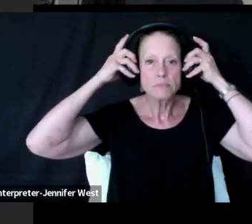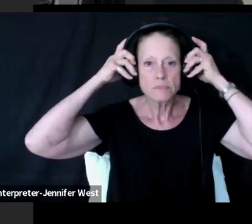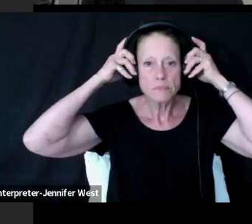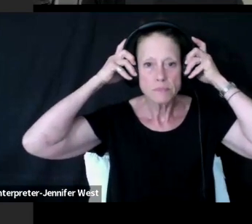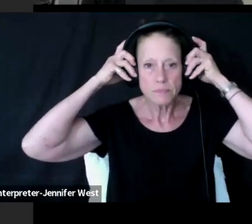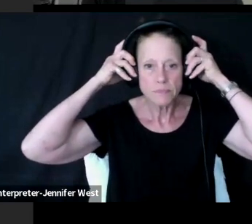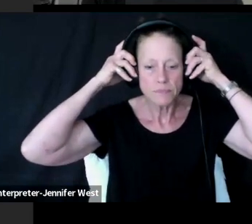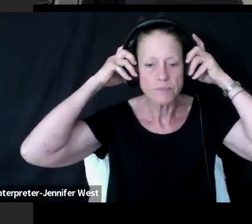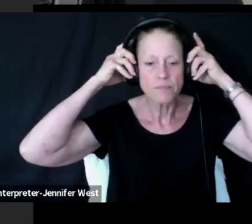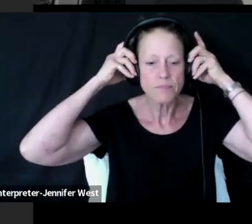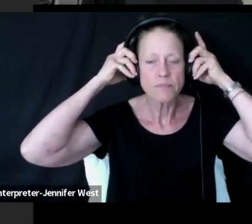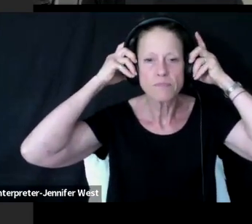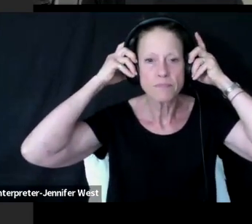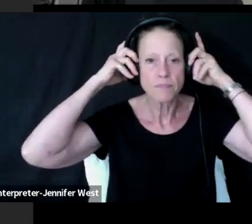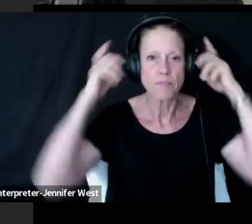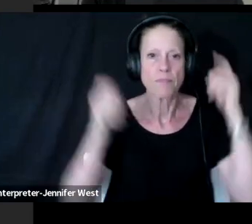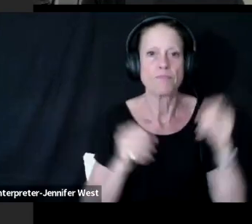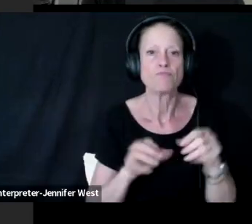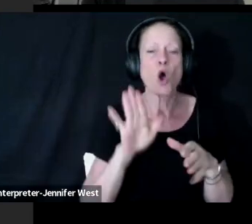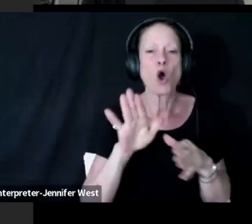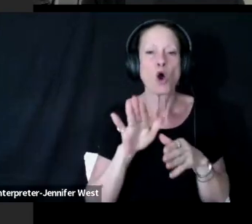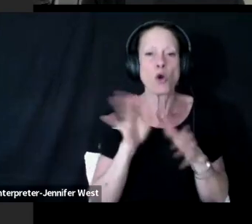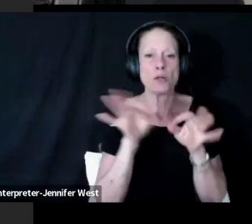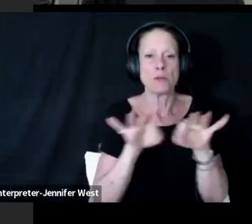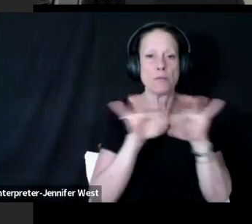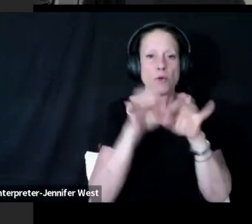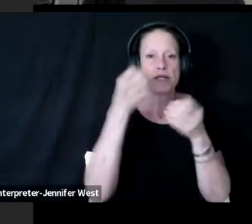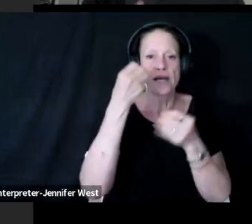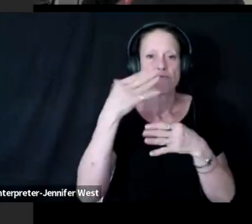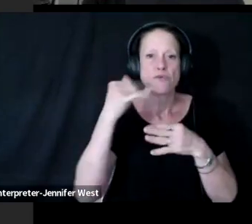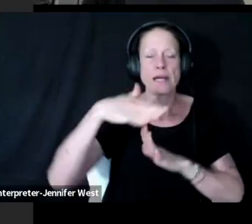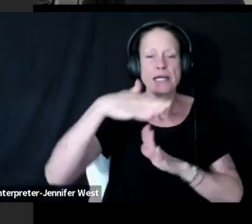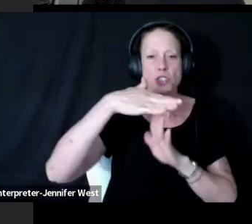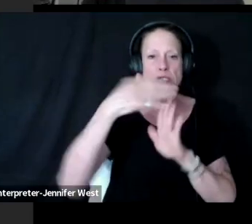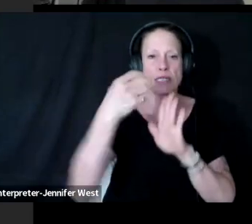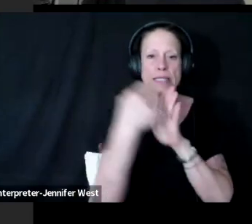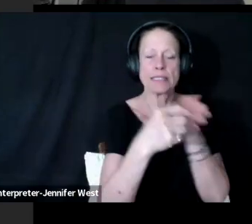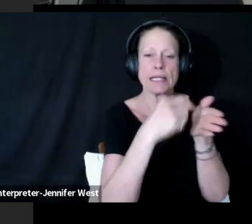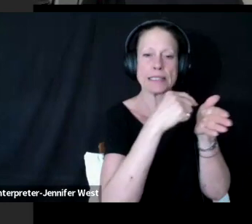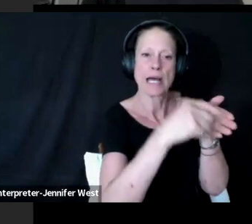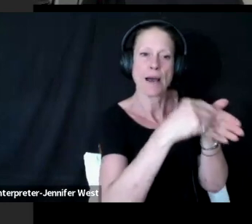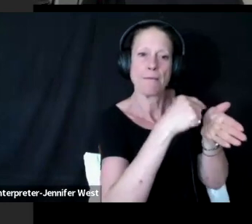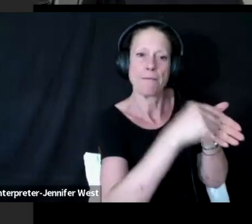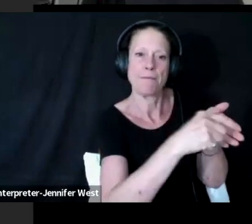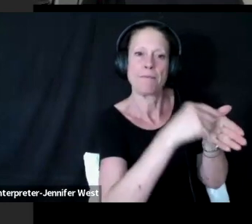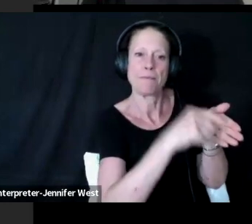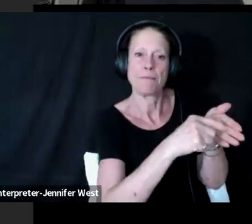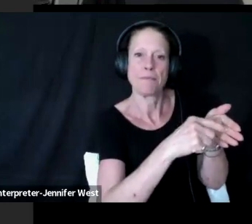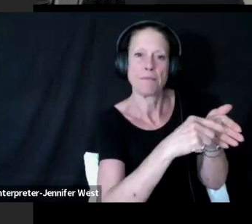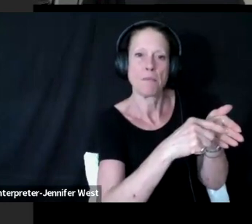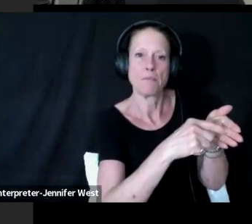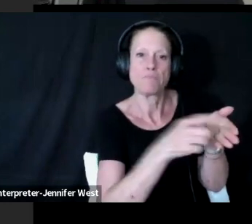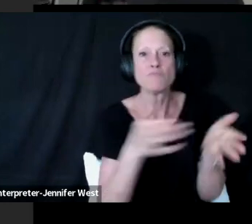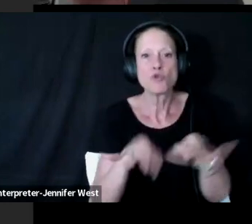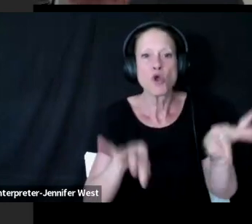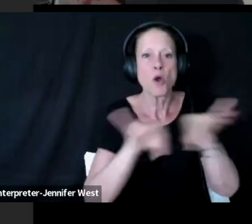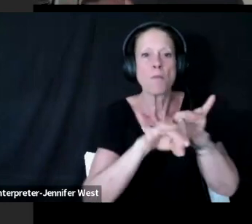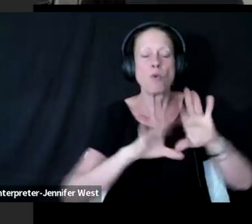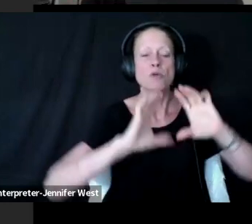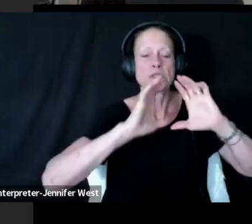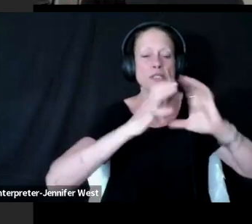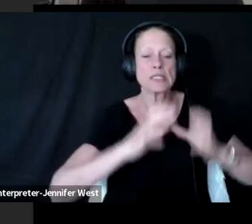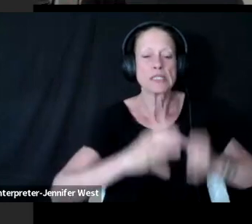key information up at the top. All the main categories are in these blue bars. All